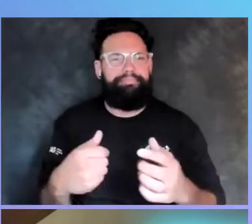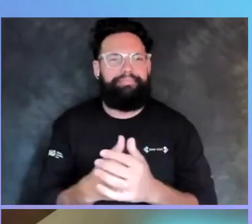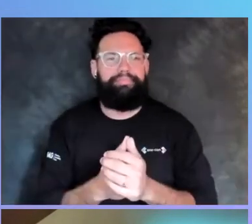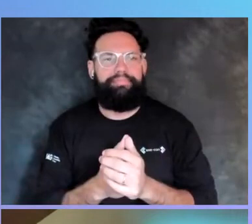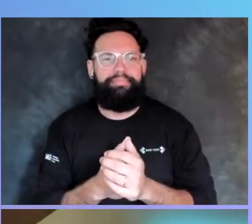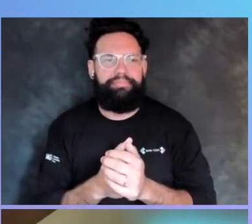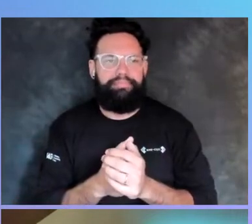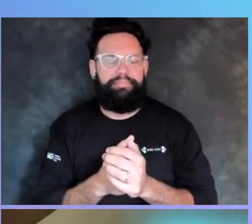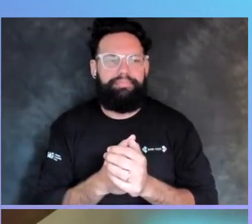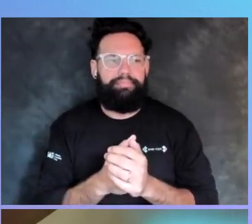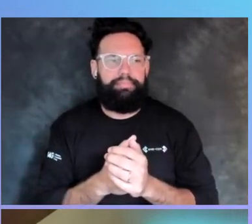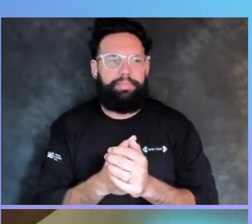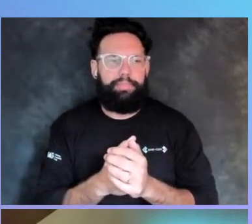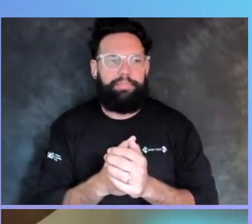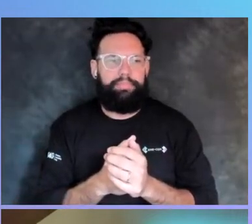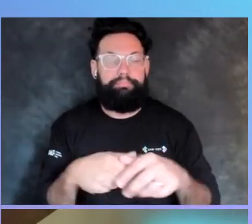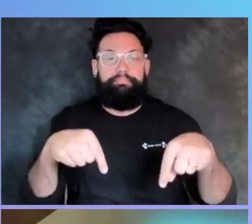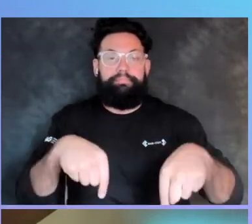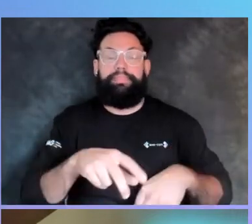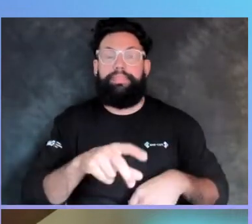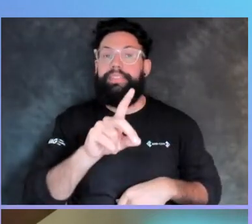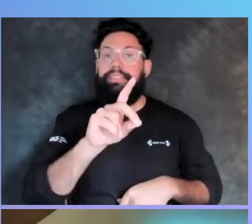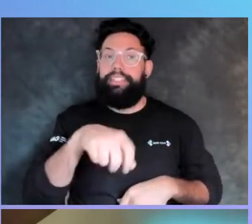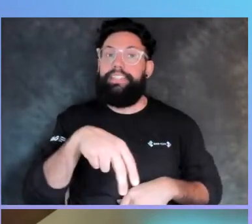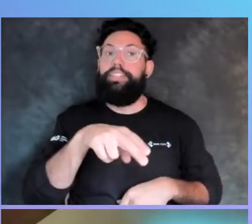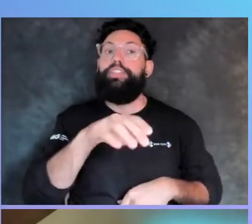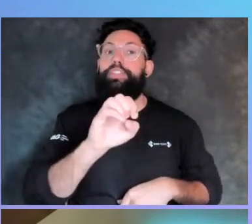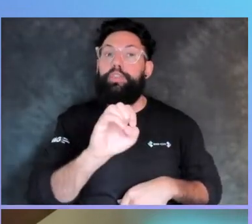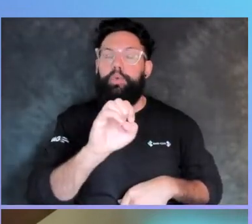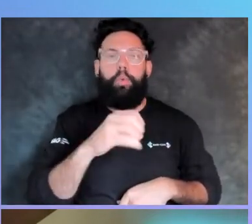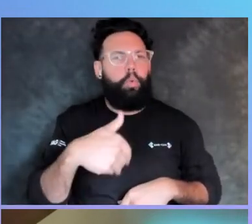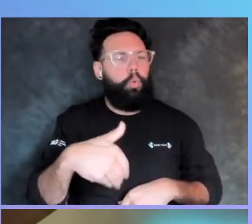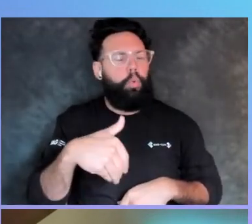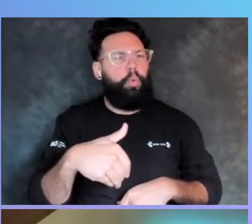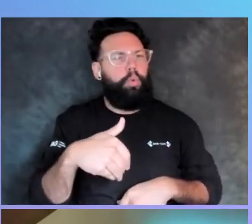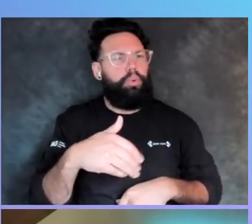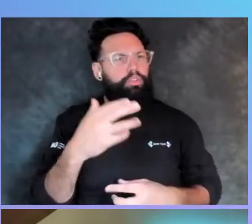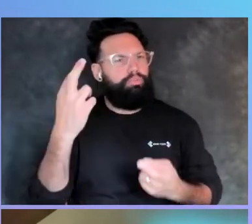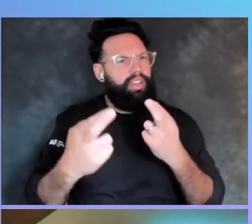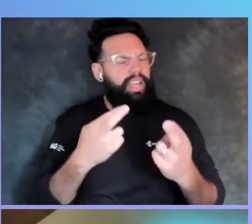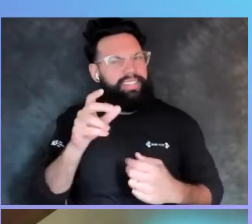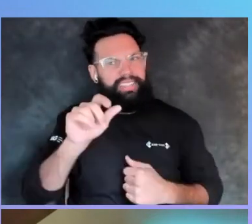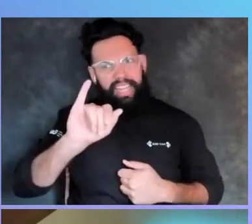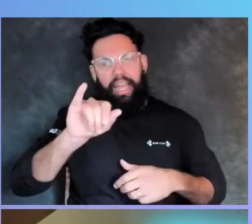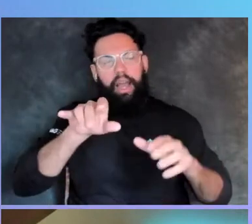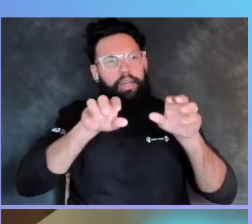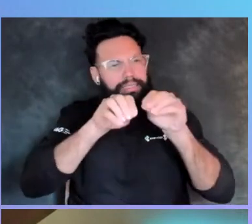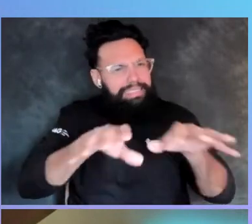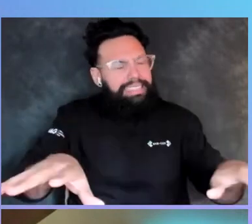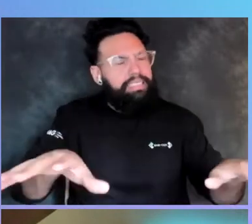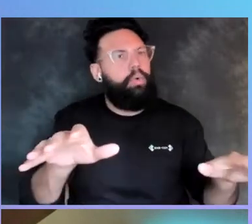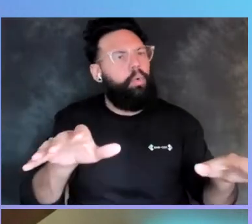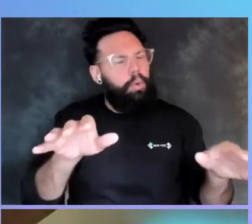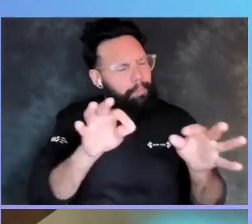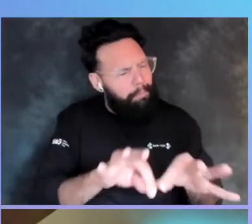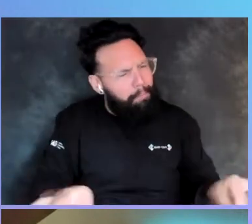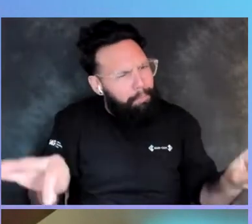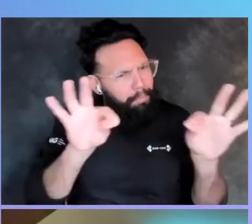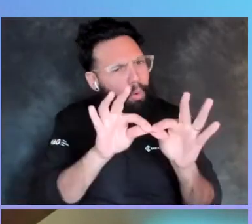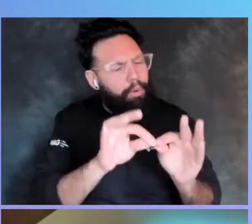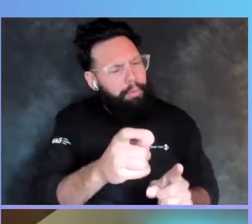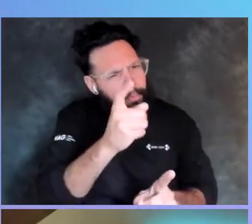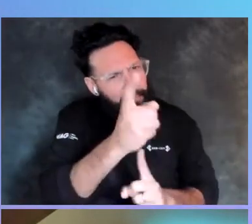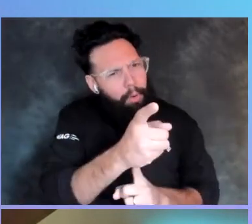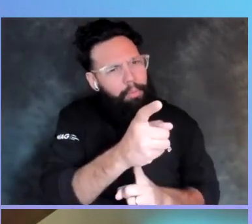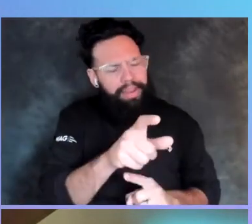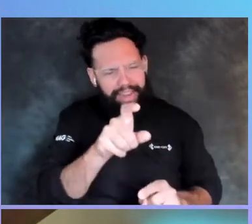at Deque believe that this represents a pivotal moment. It is very important to get it right, but the potential of these